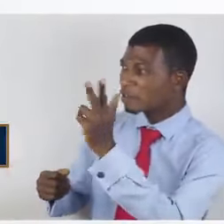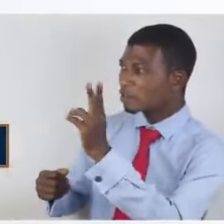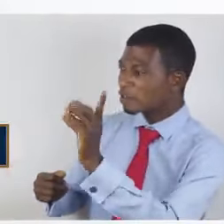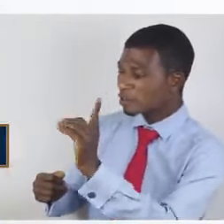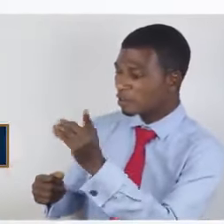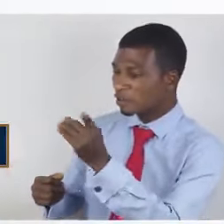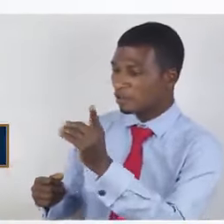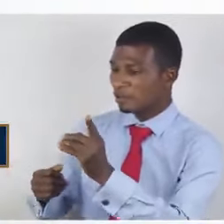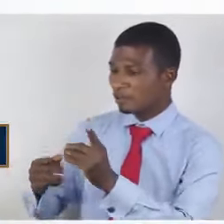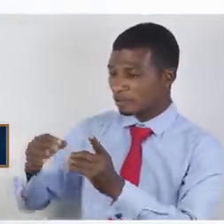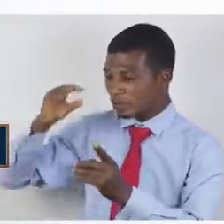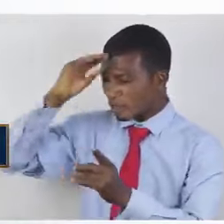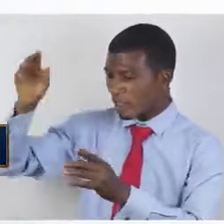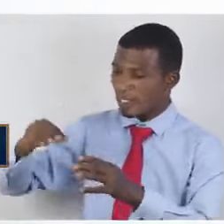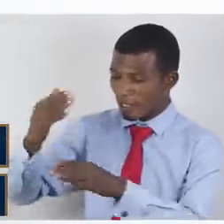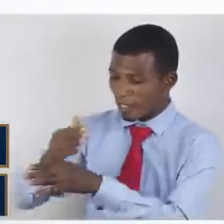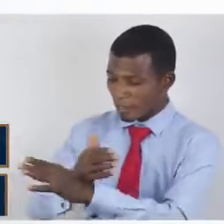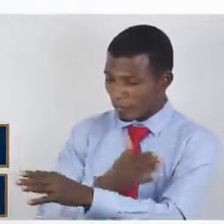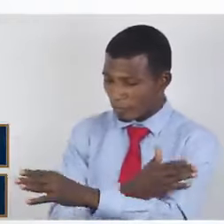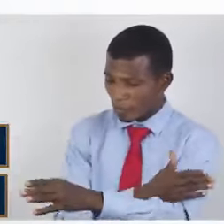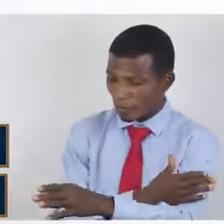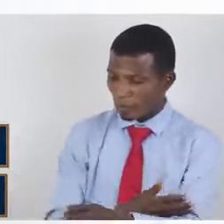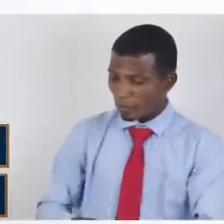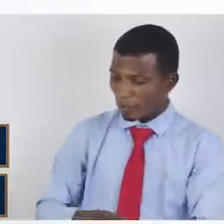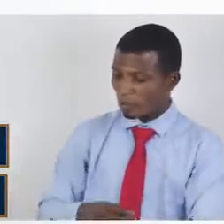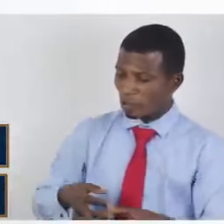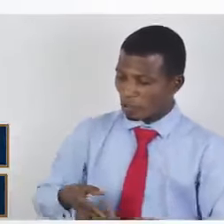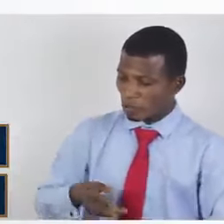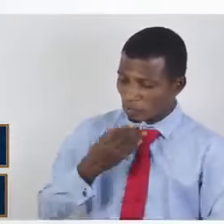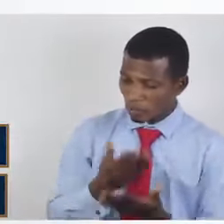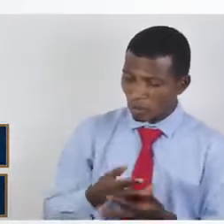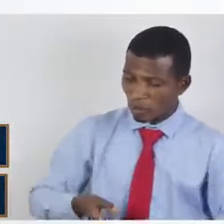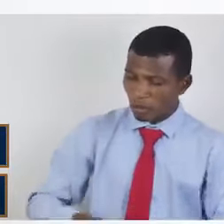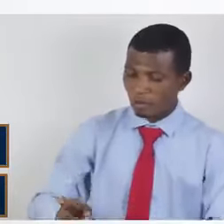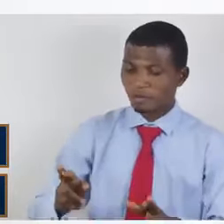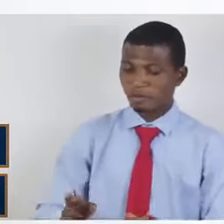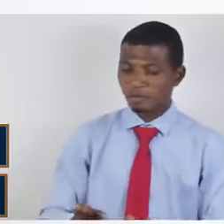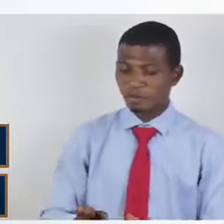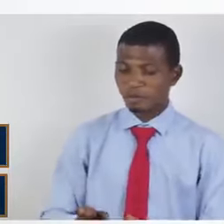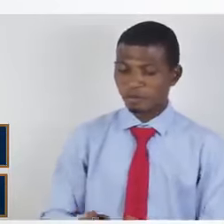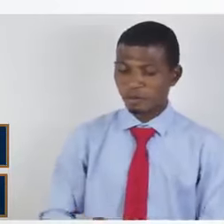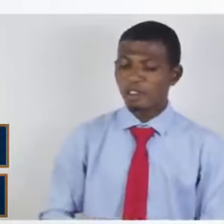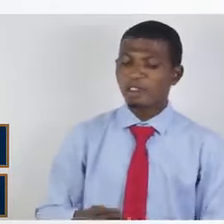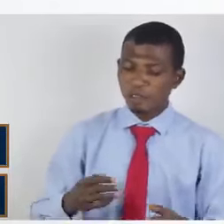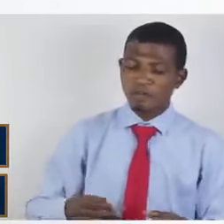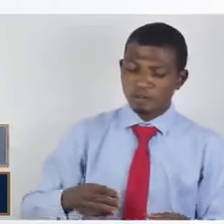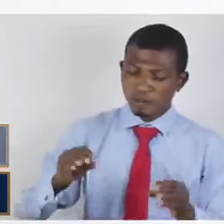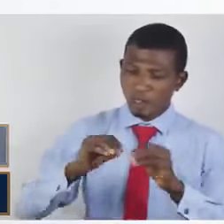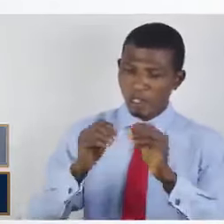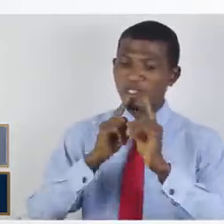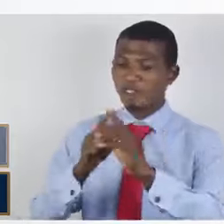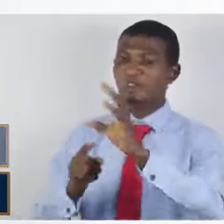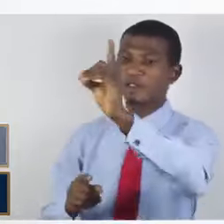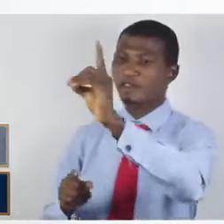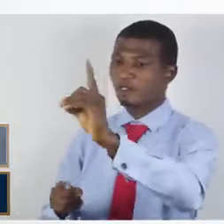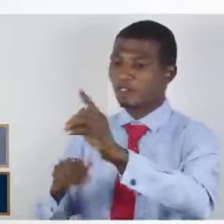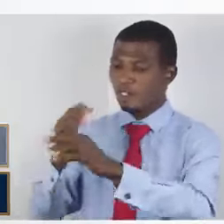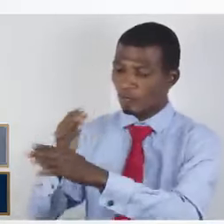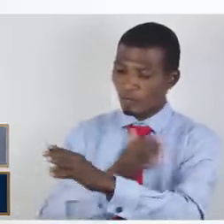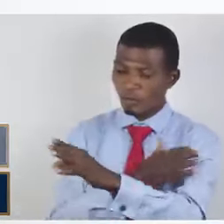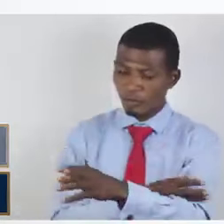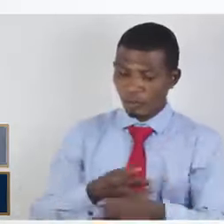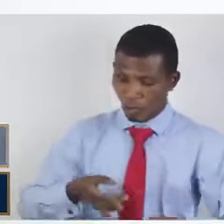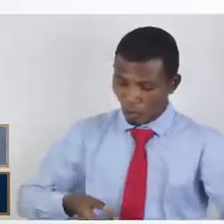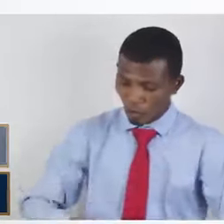recreational facilities in communities, and D. Improving road networks. And the answer is improving